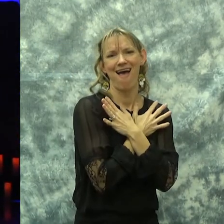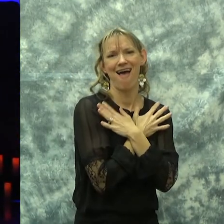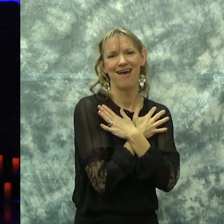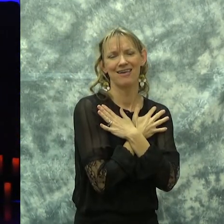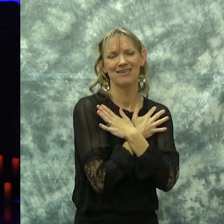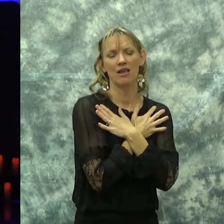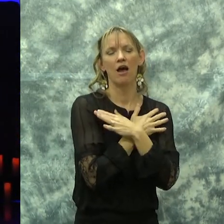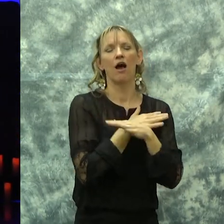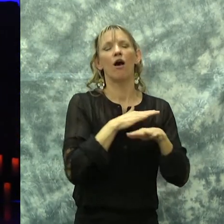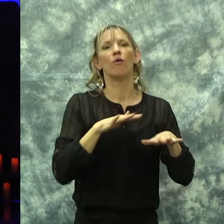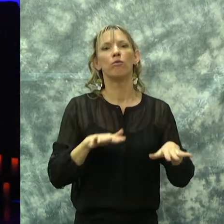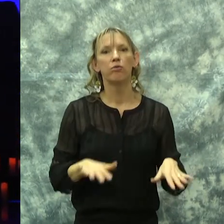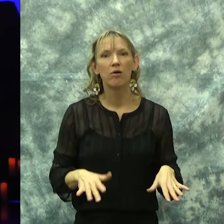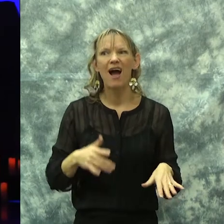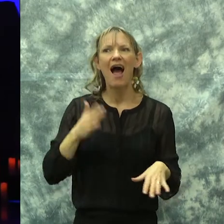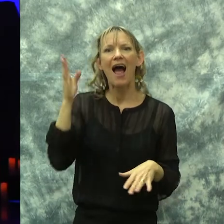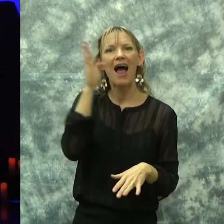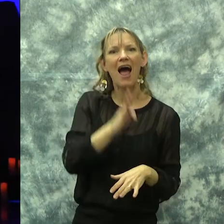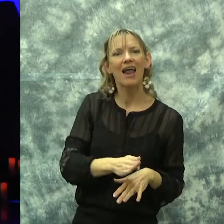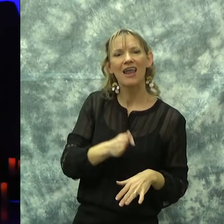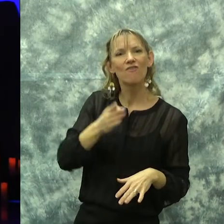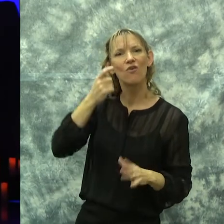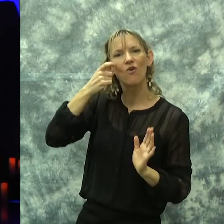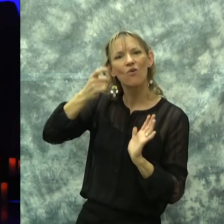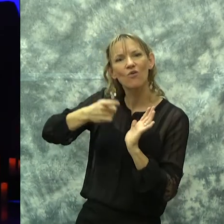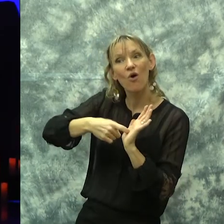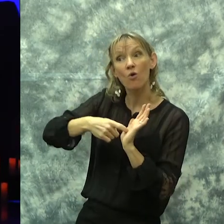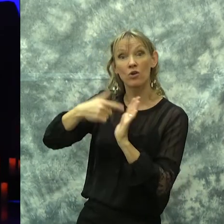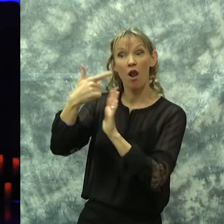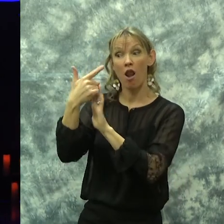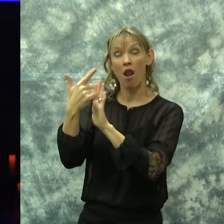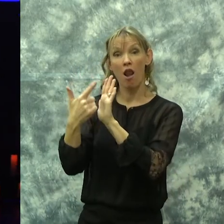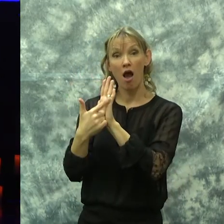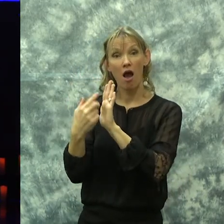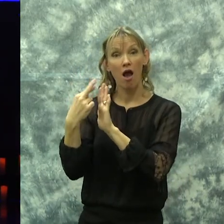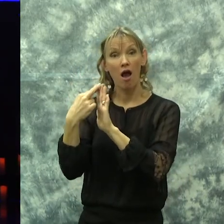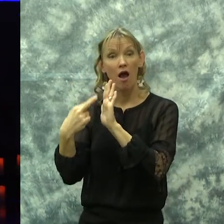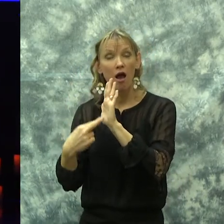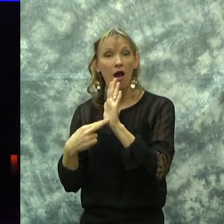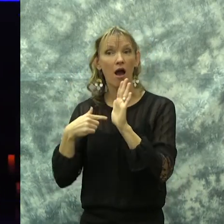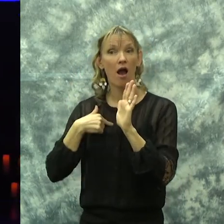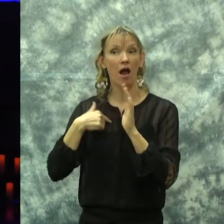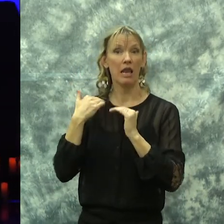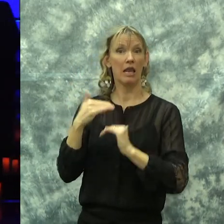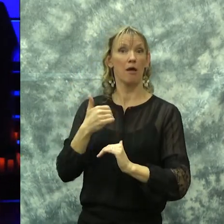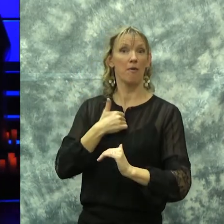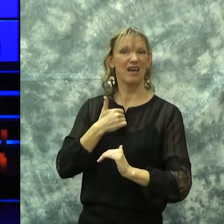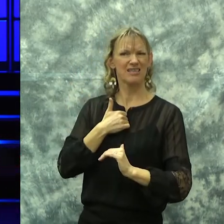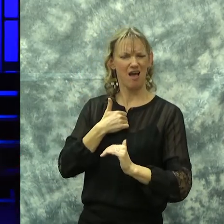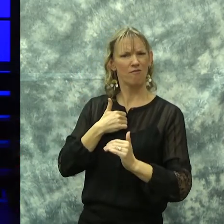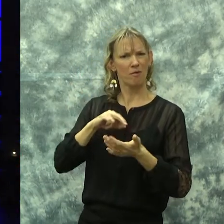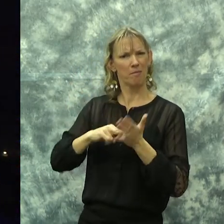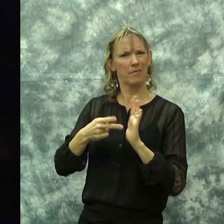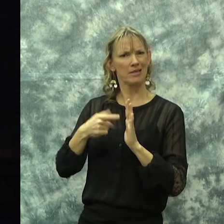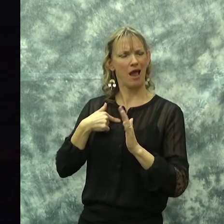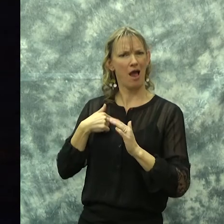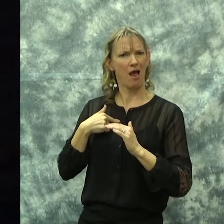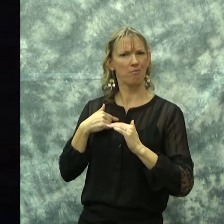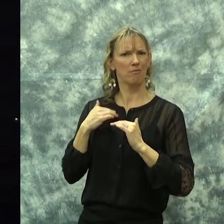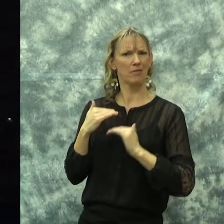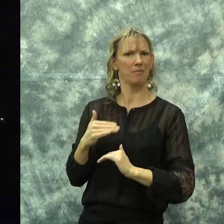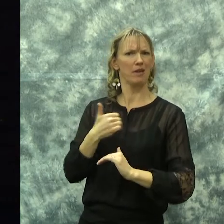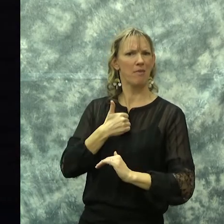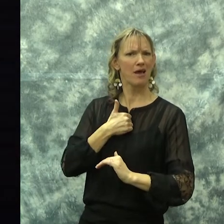some respite. I never quite saw how that law, that rule and regulation I've been putting on myself is holding me back